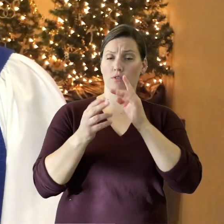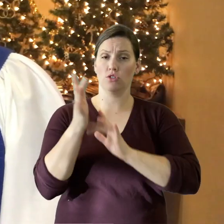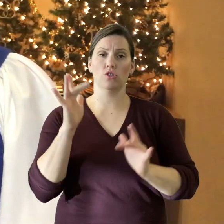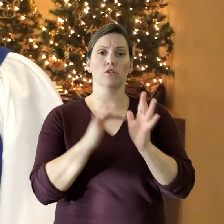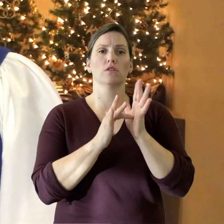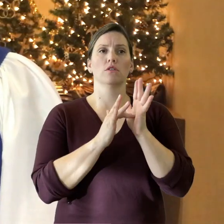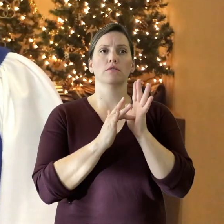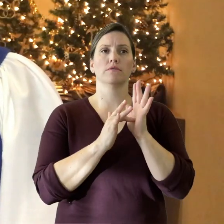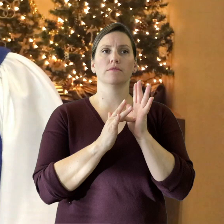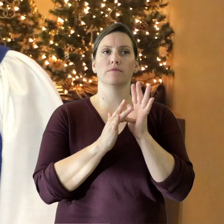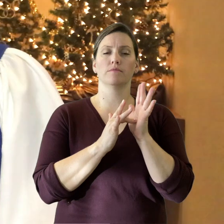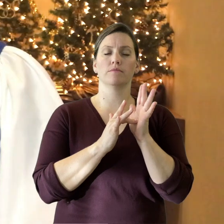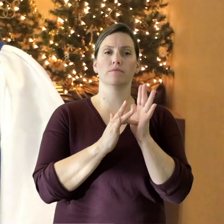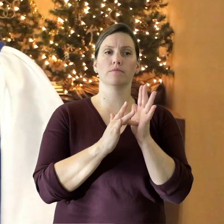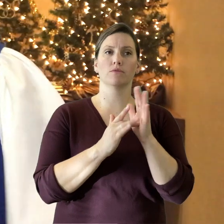Jesus.